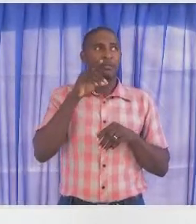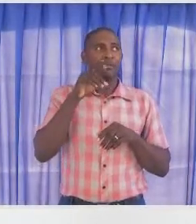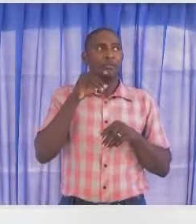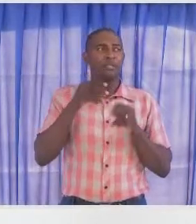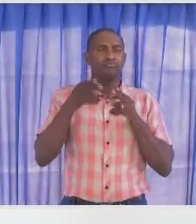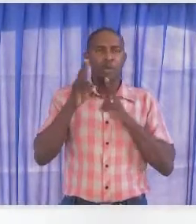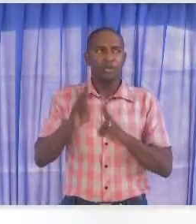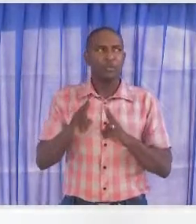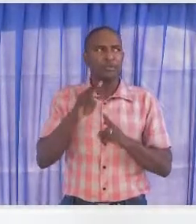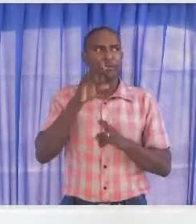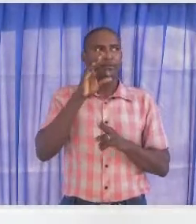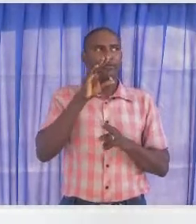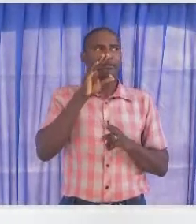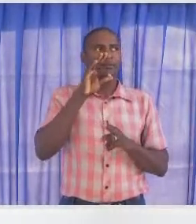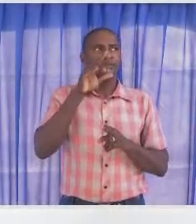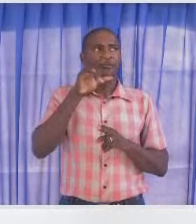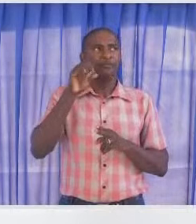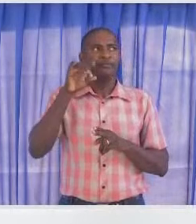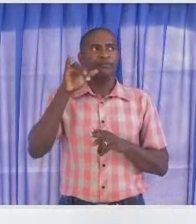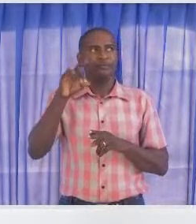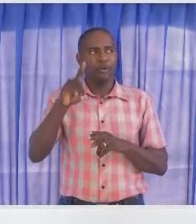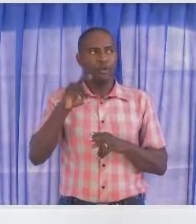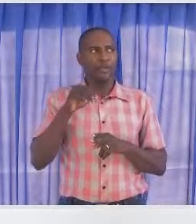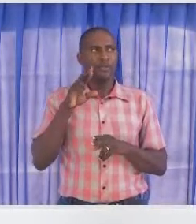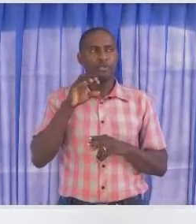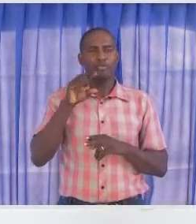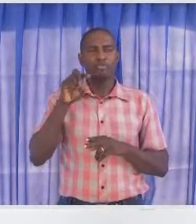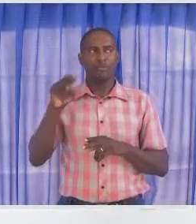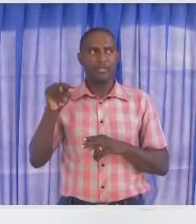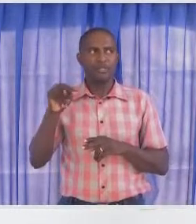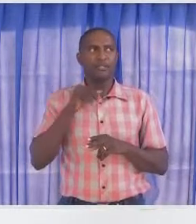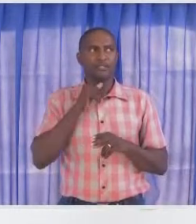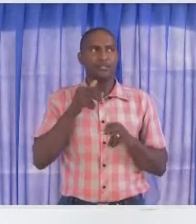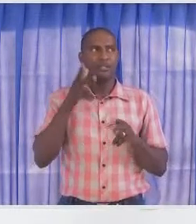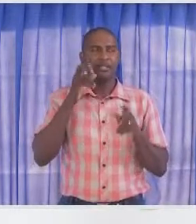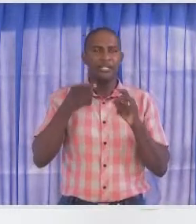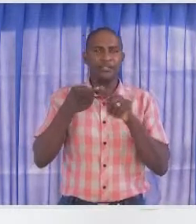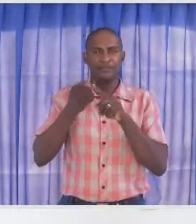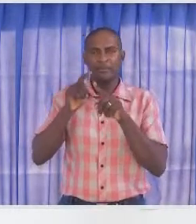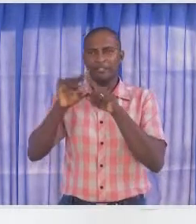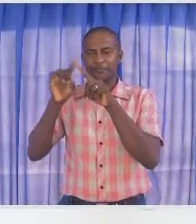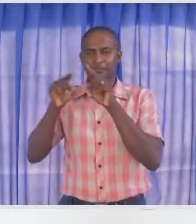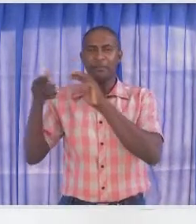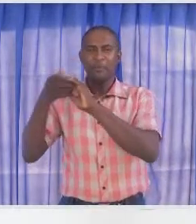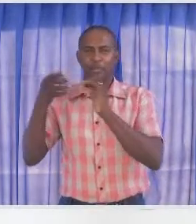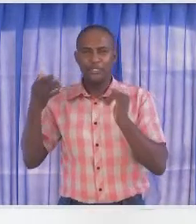his remarks as Minister of Agriculture and Fisheries. So let's hear from our partners.